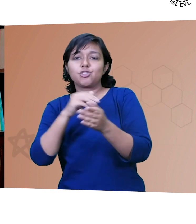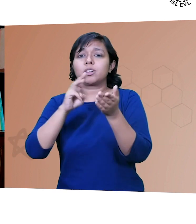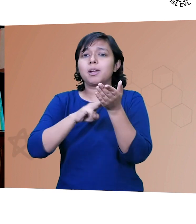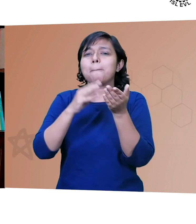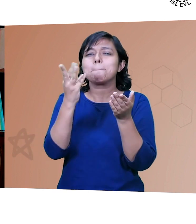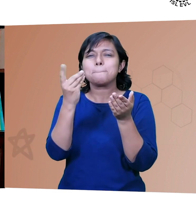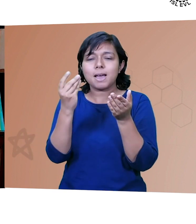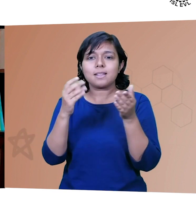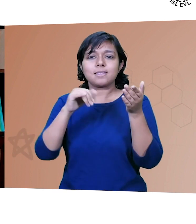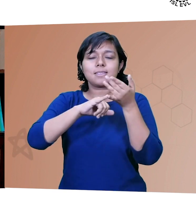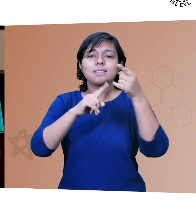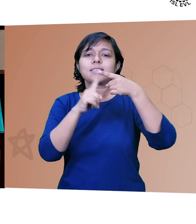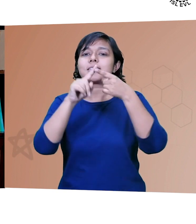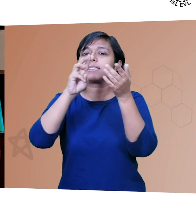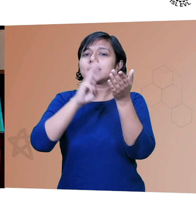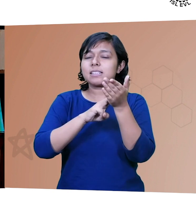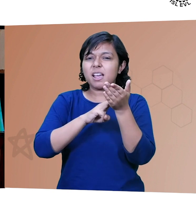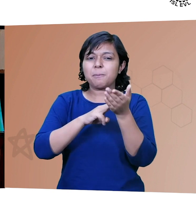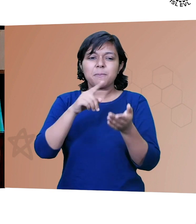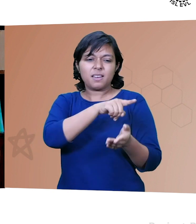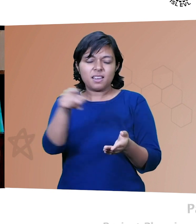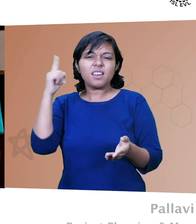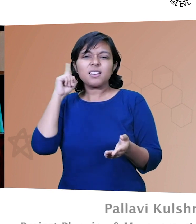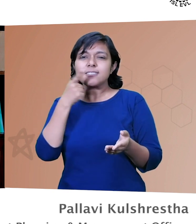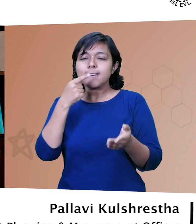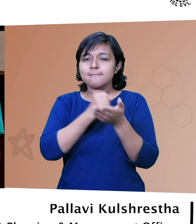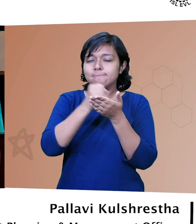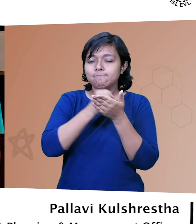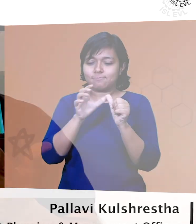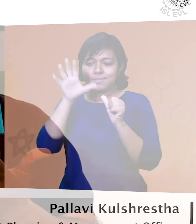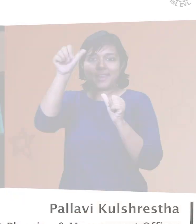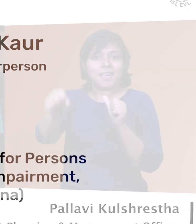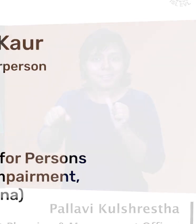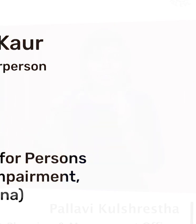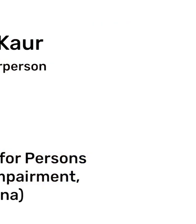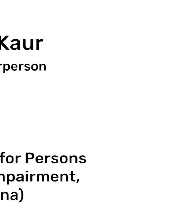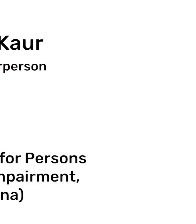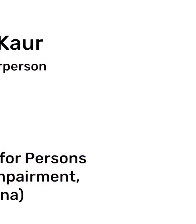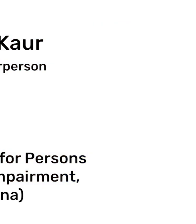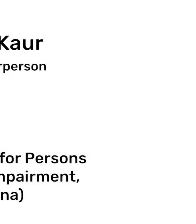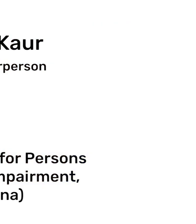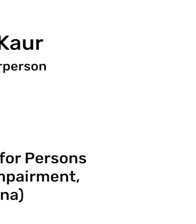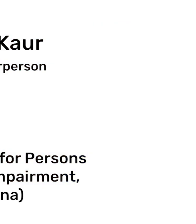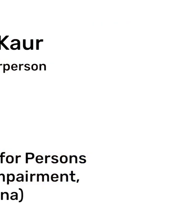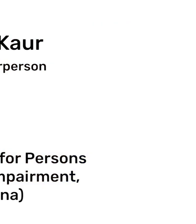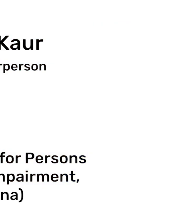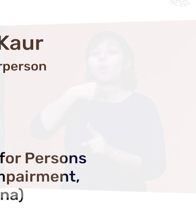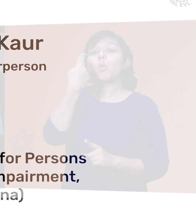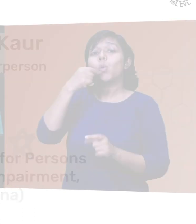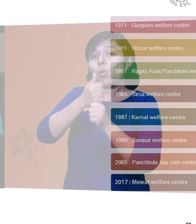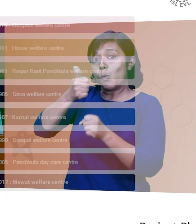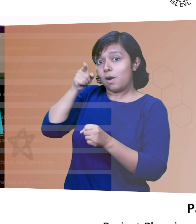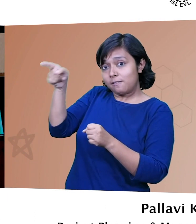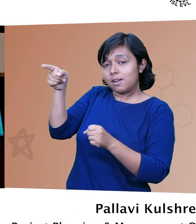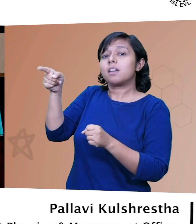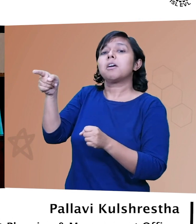of this enabling initiative of csir imtech on behalf of honorable governor haryana the president and honorable